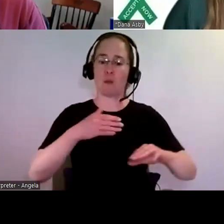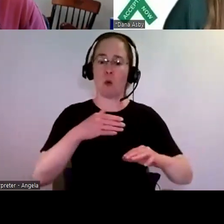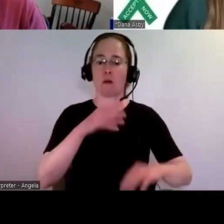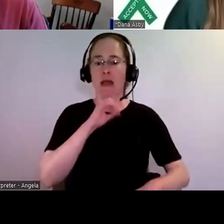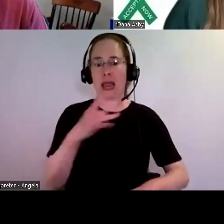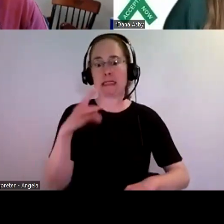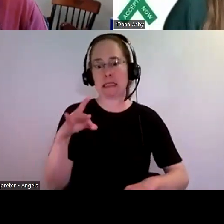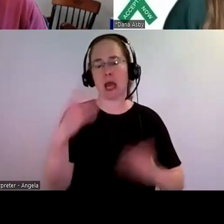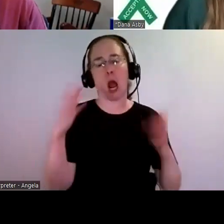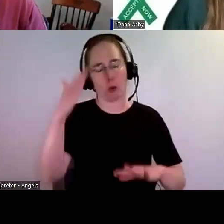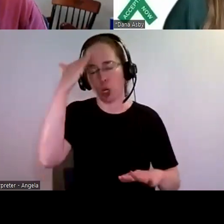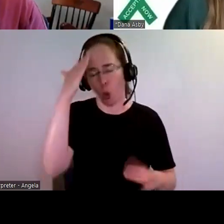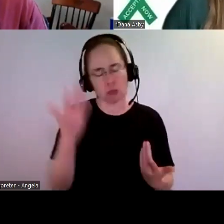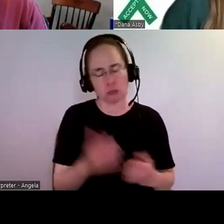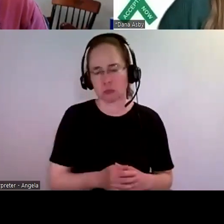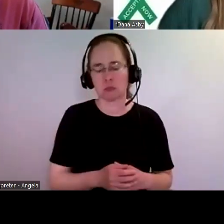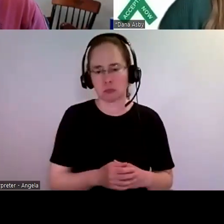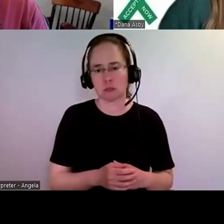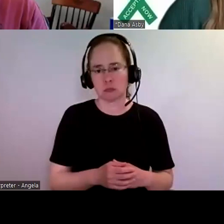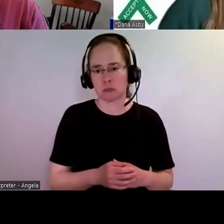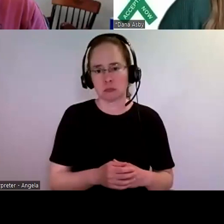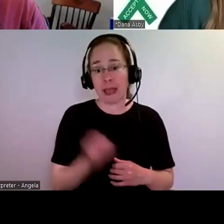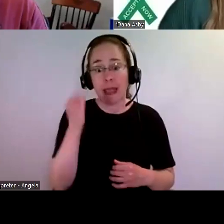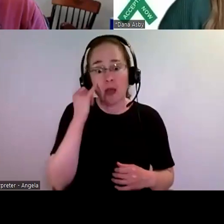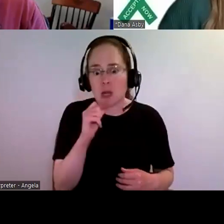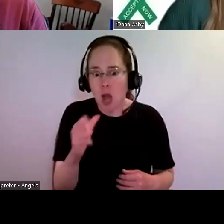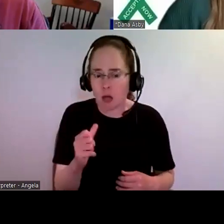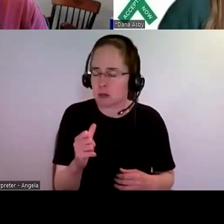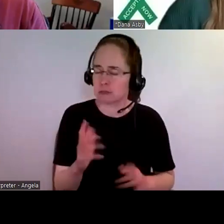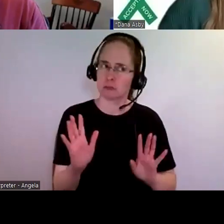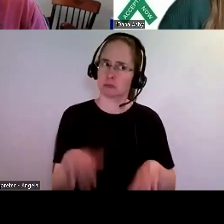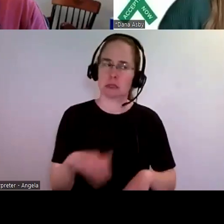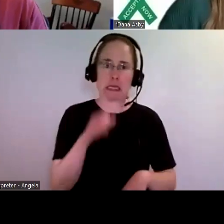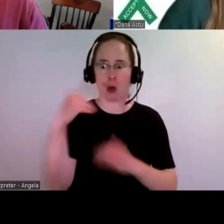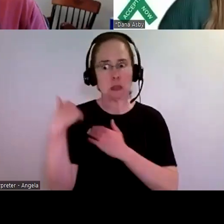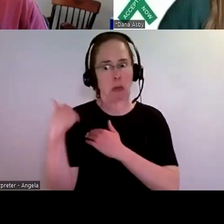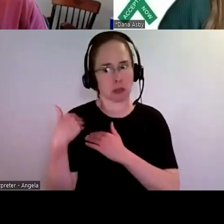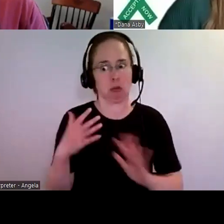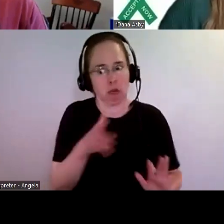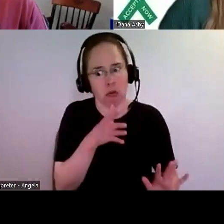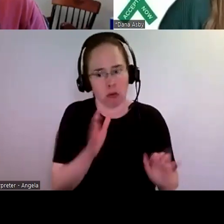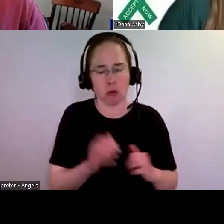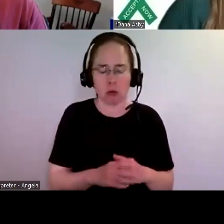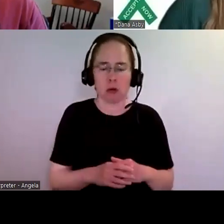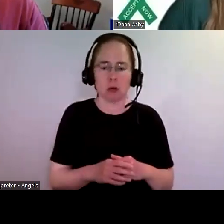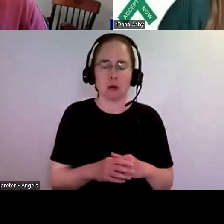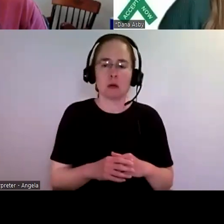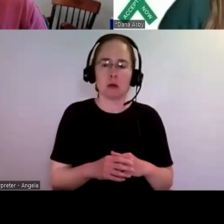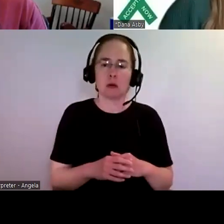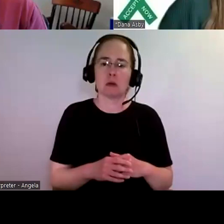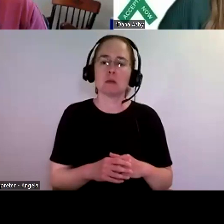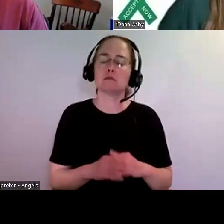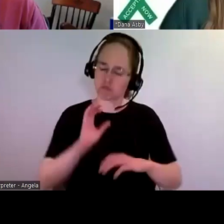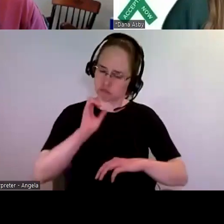already knew it. I mean, for me not to do that would have been very irresponsible. So with that, when that came